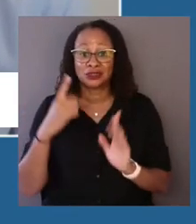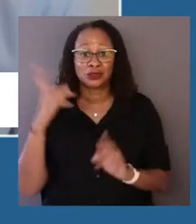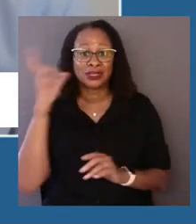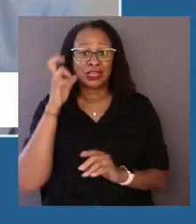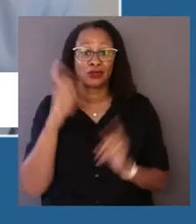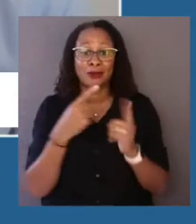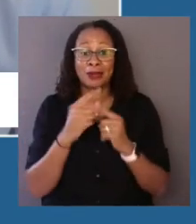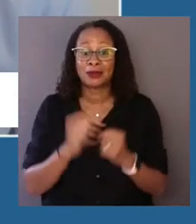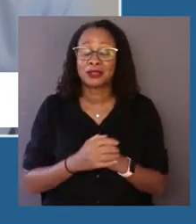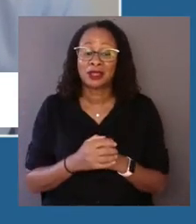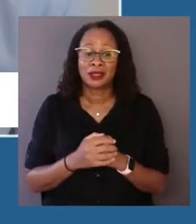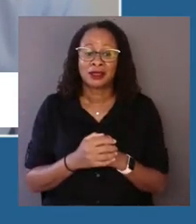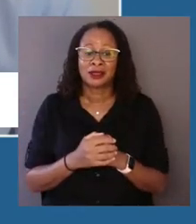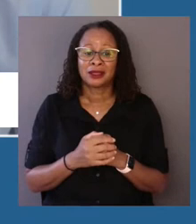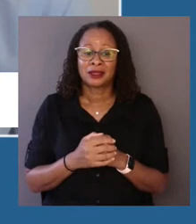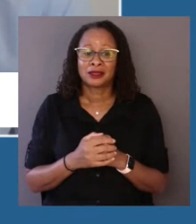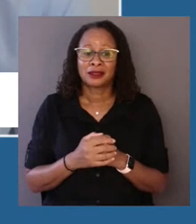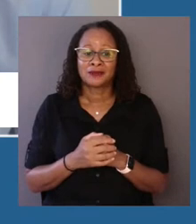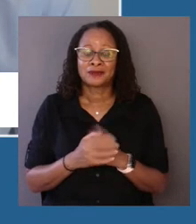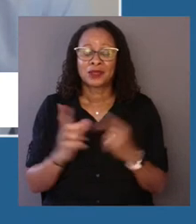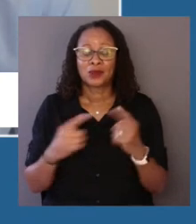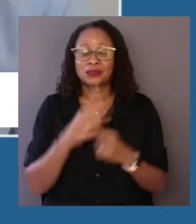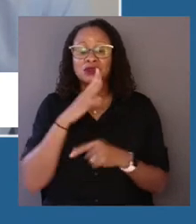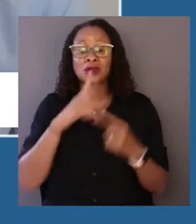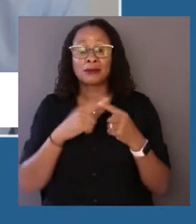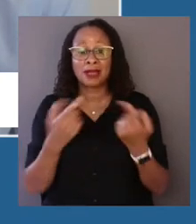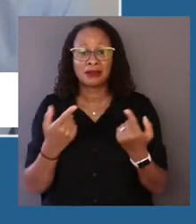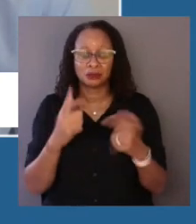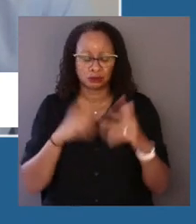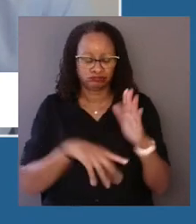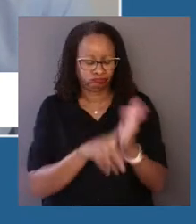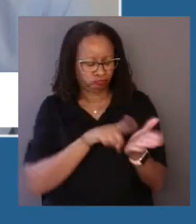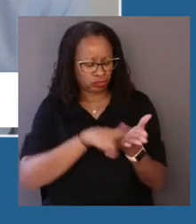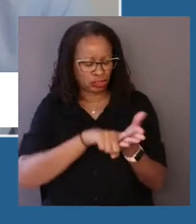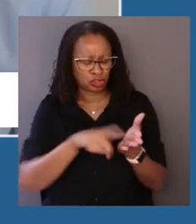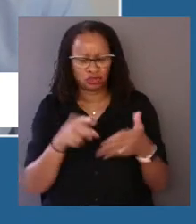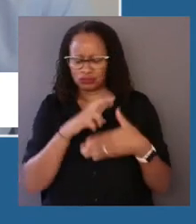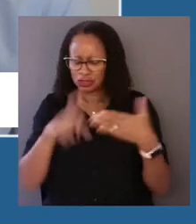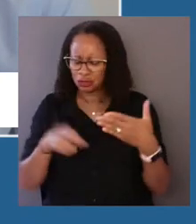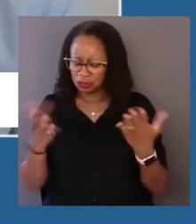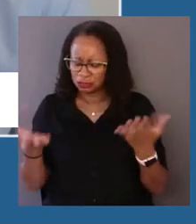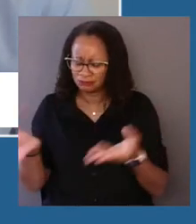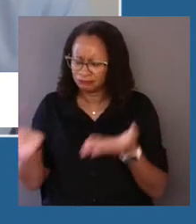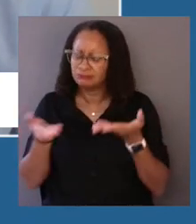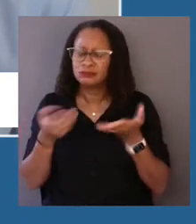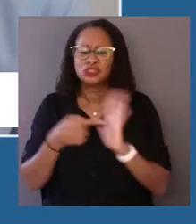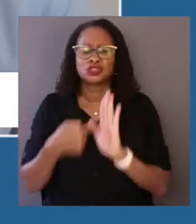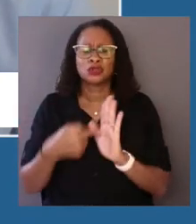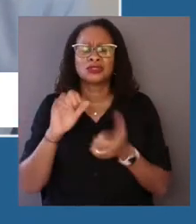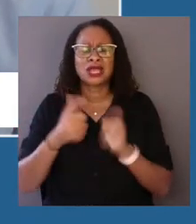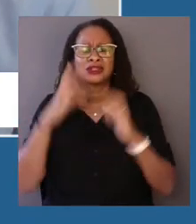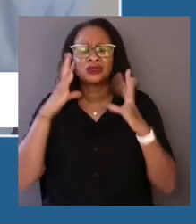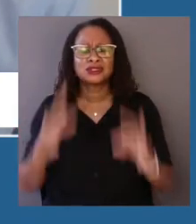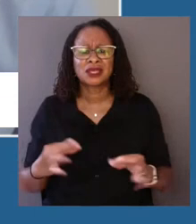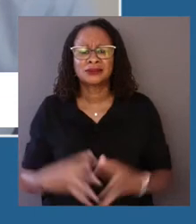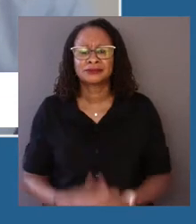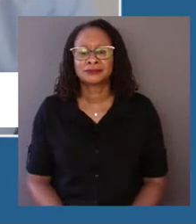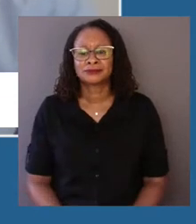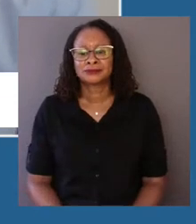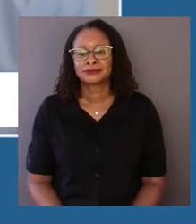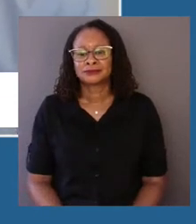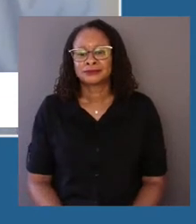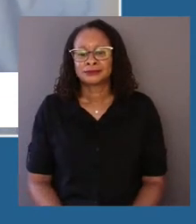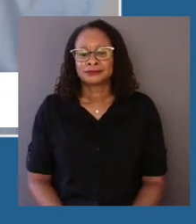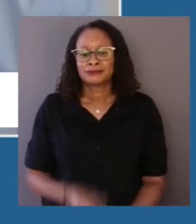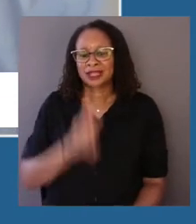in terms of the findings that your research uncovers? How do you decide? Yeah,